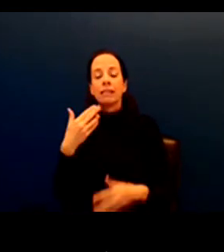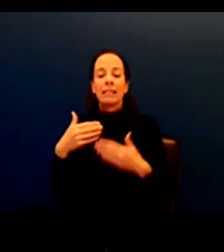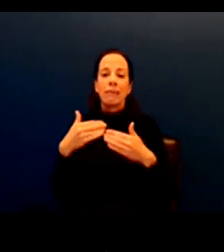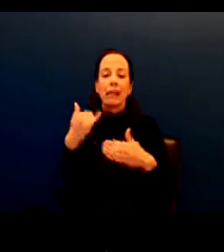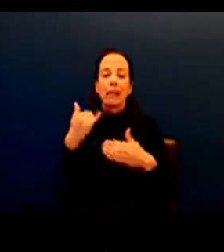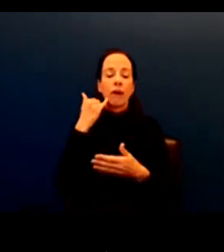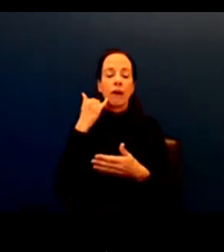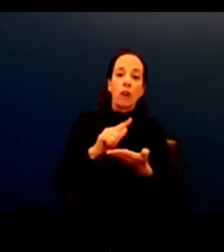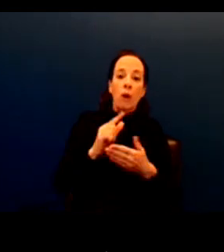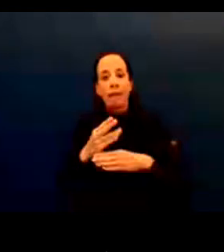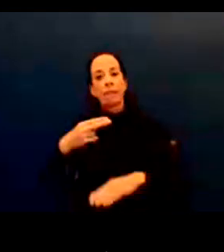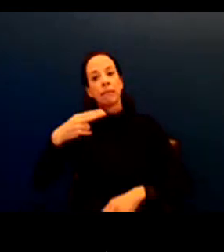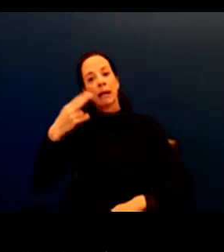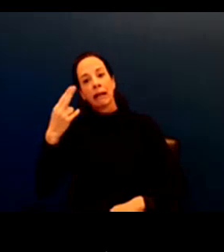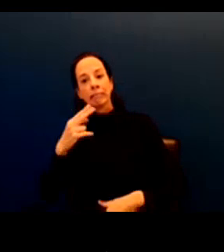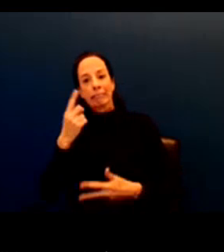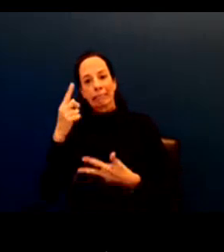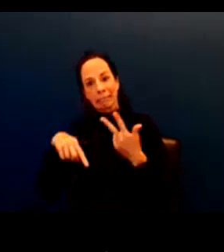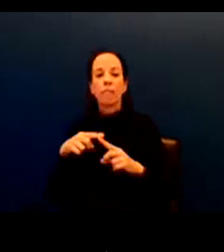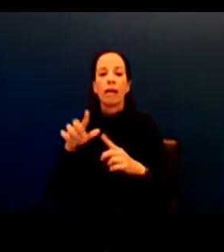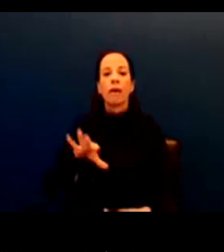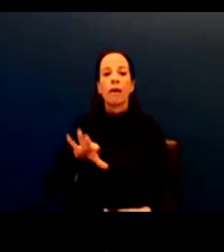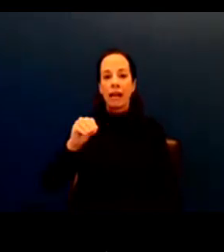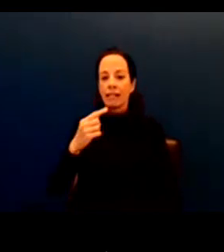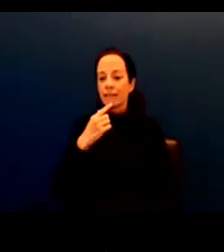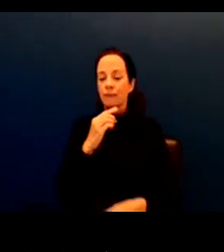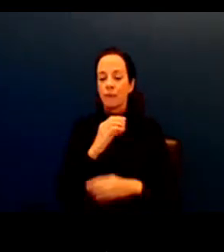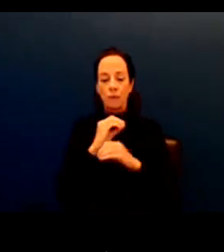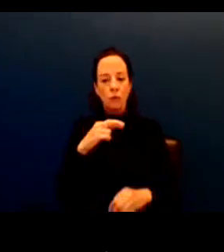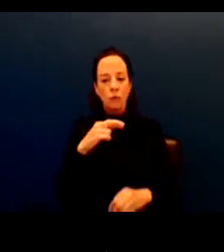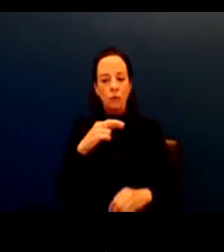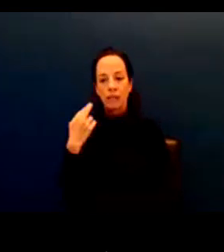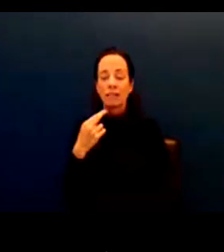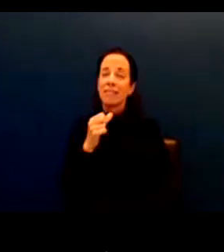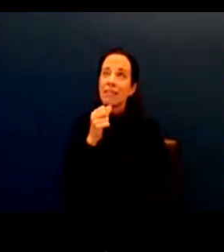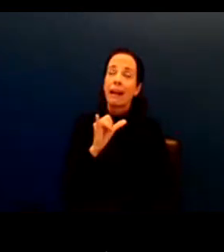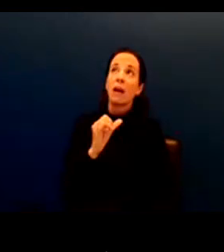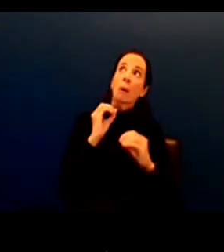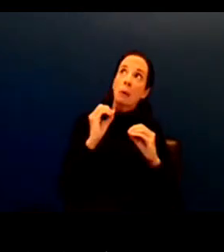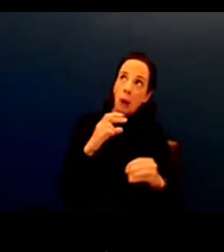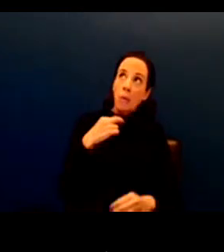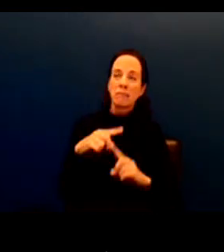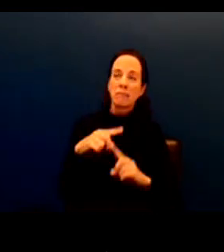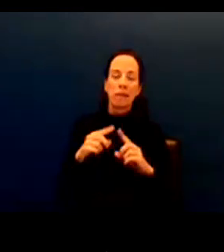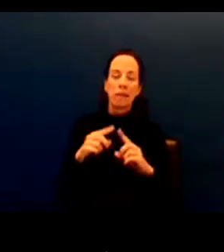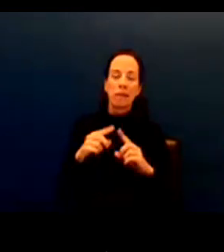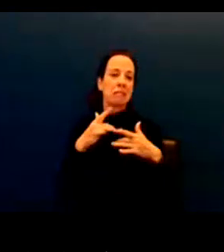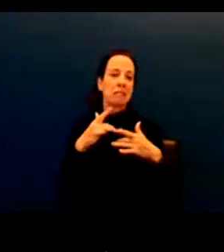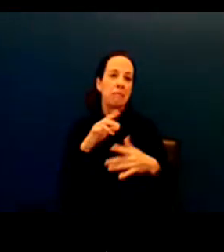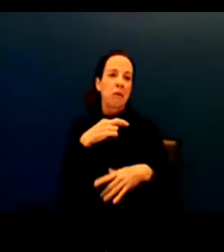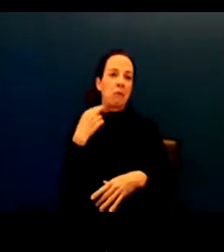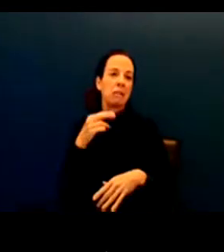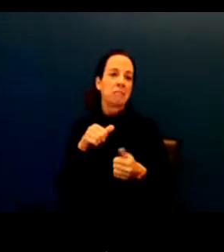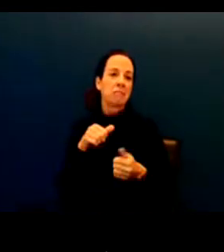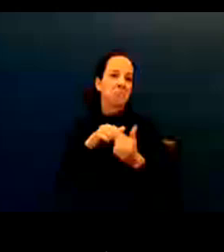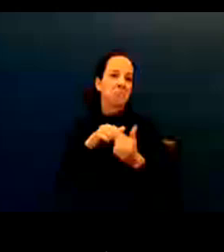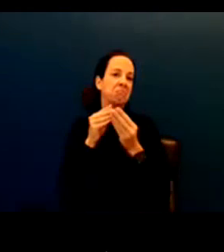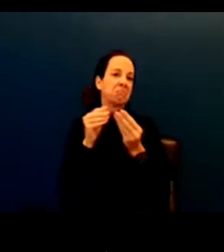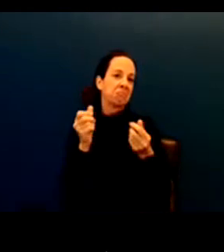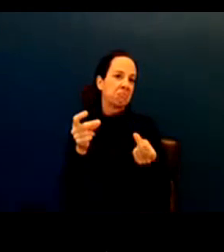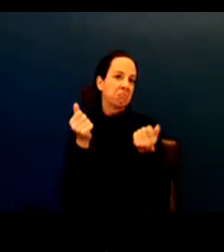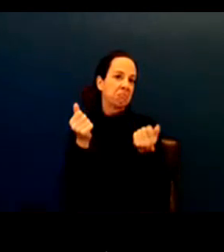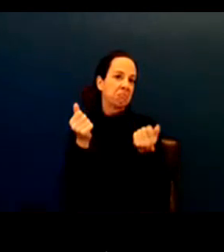them, we say no risk. They don't necessarily not have risks, but it's typical risks that we think we can manage. The total capital dollar planned is